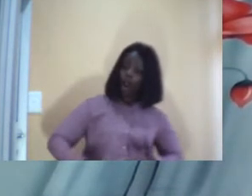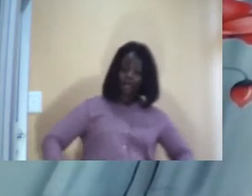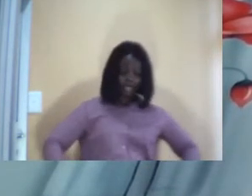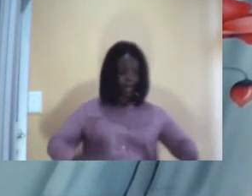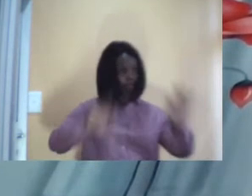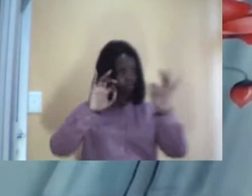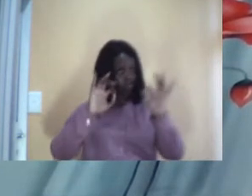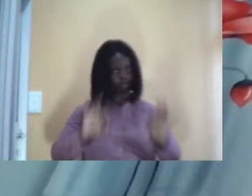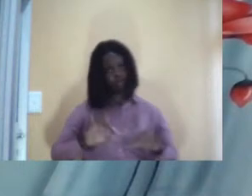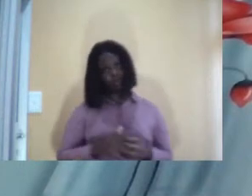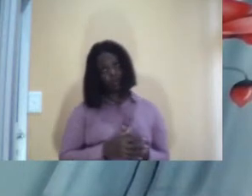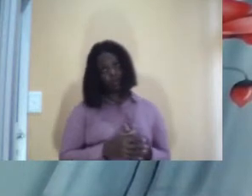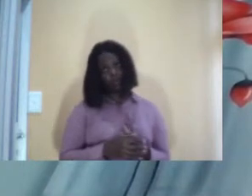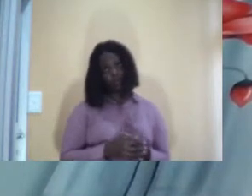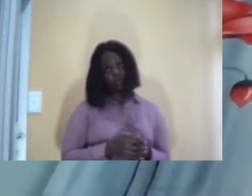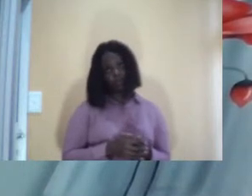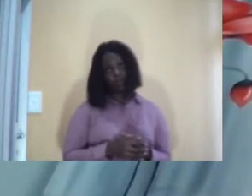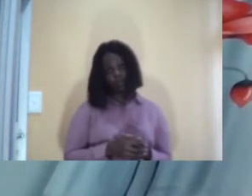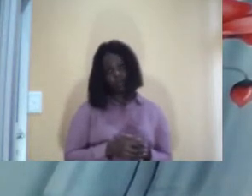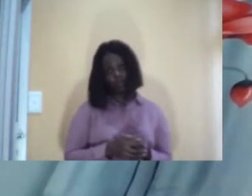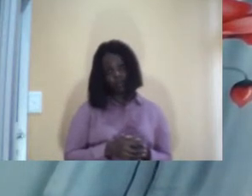accordingly.